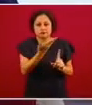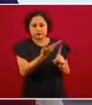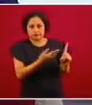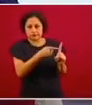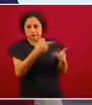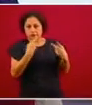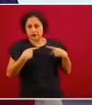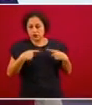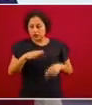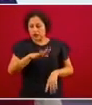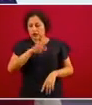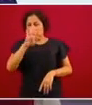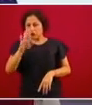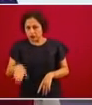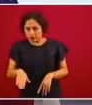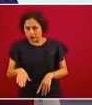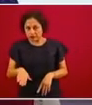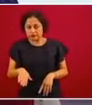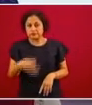even if